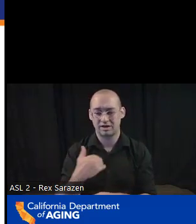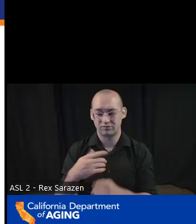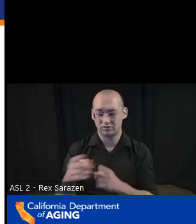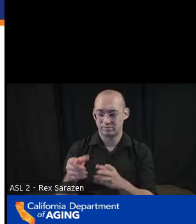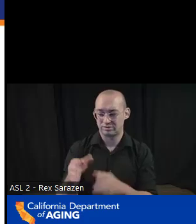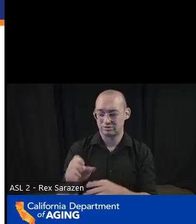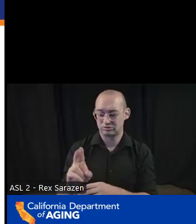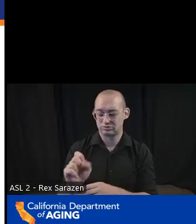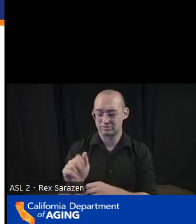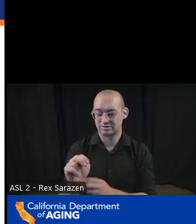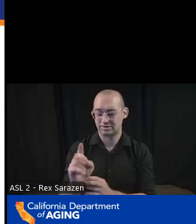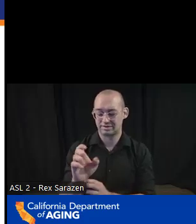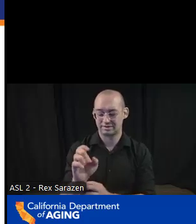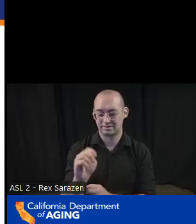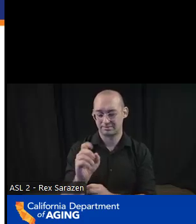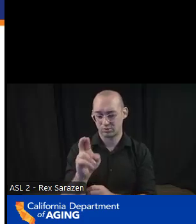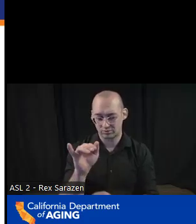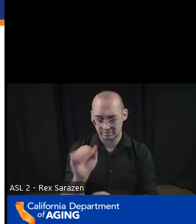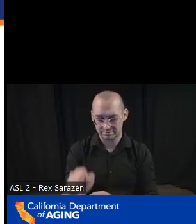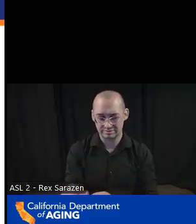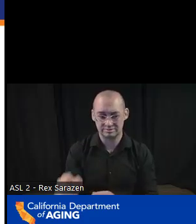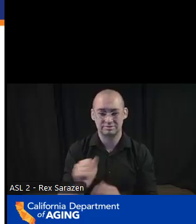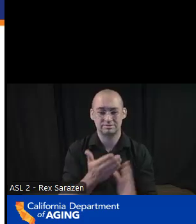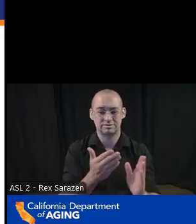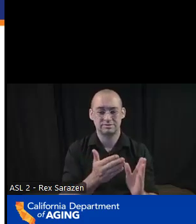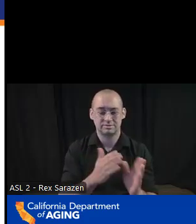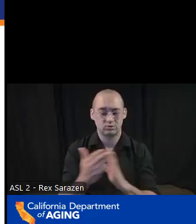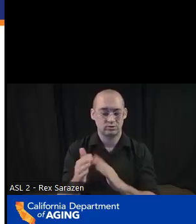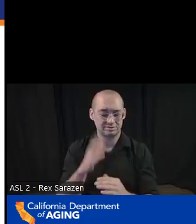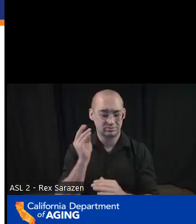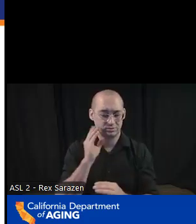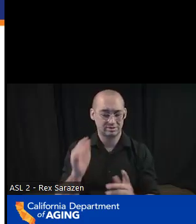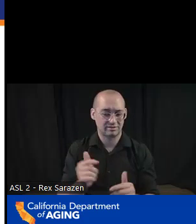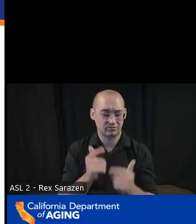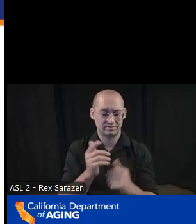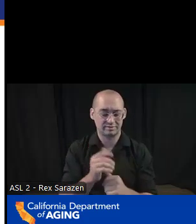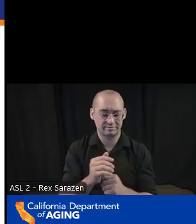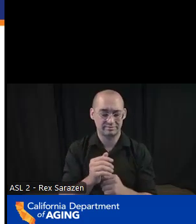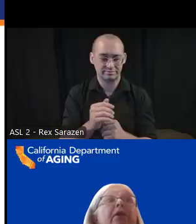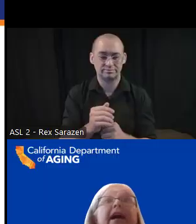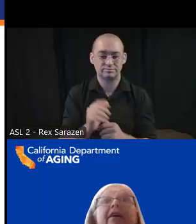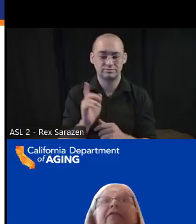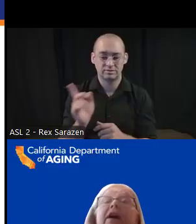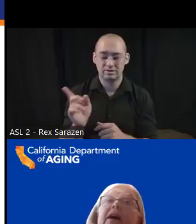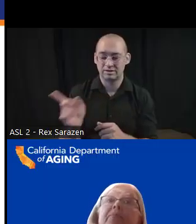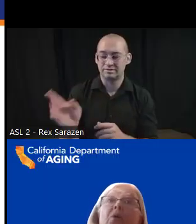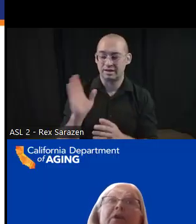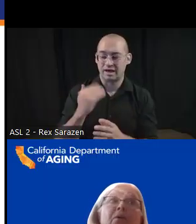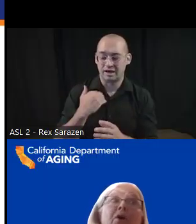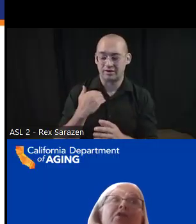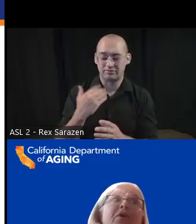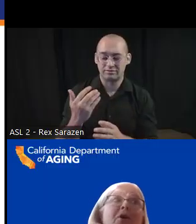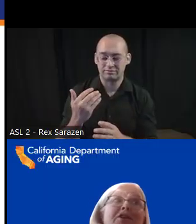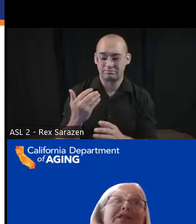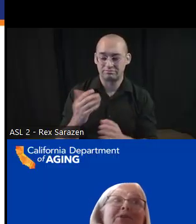and Disability Lived Experience Advisory Board update, which is the Master Plan for Aging Initiative 49. And we'll have